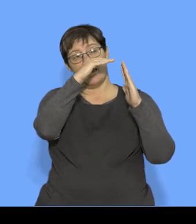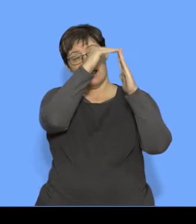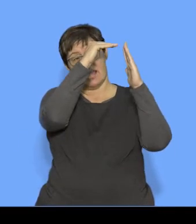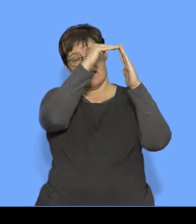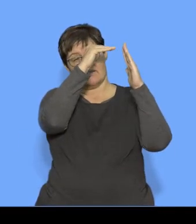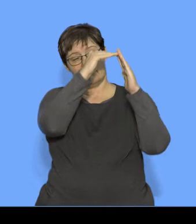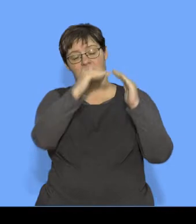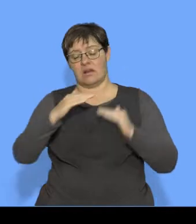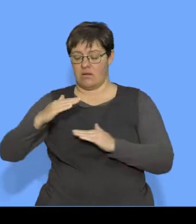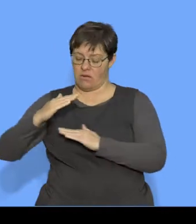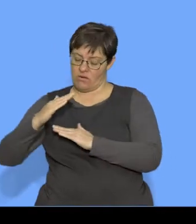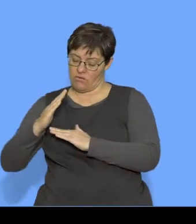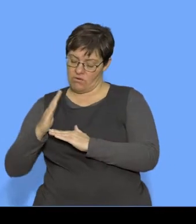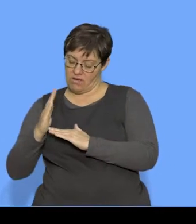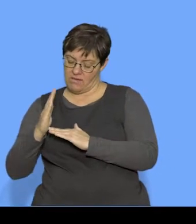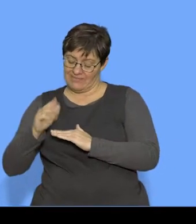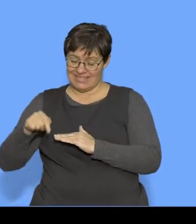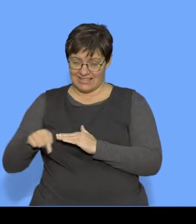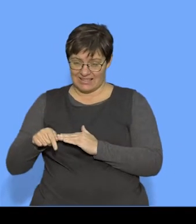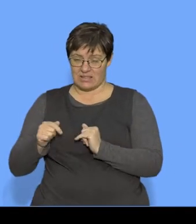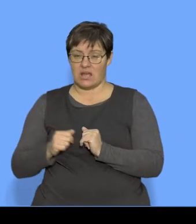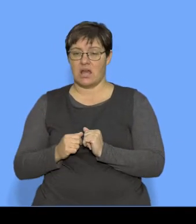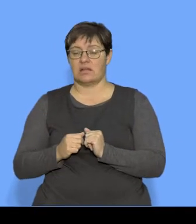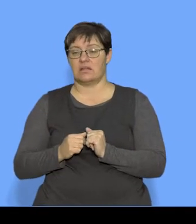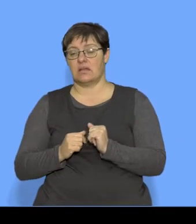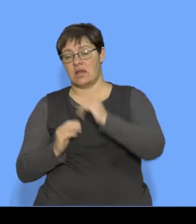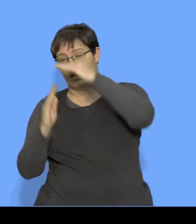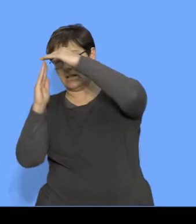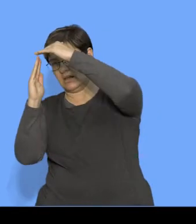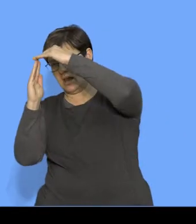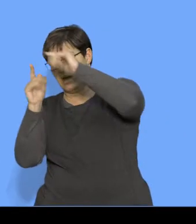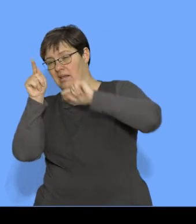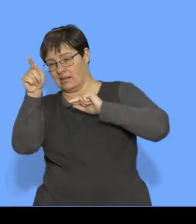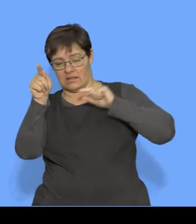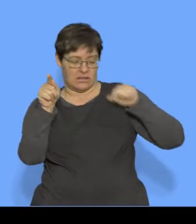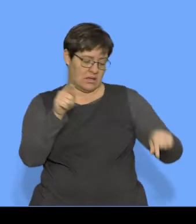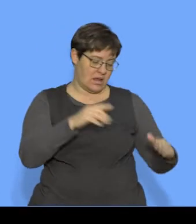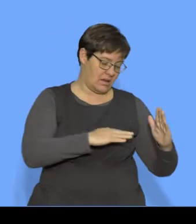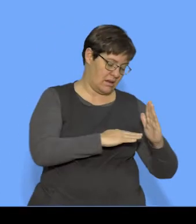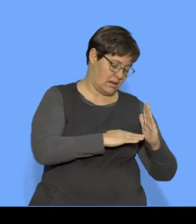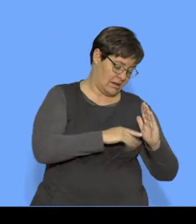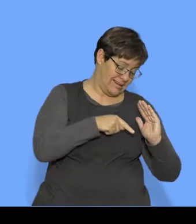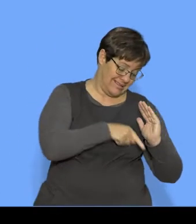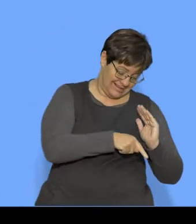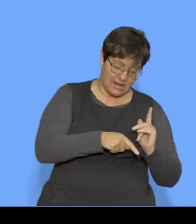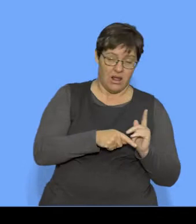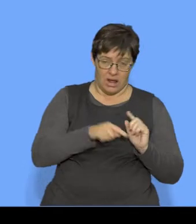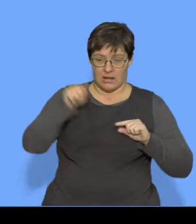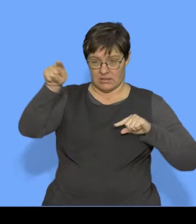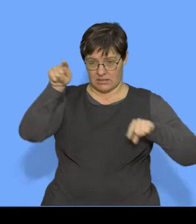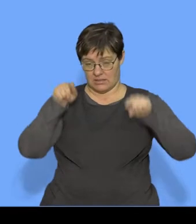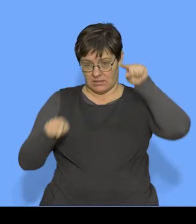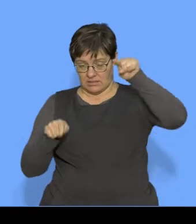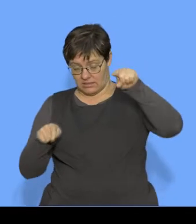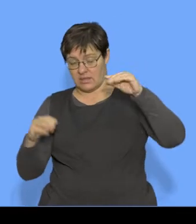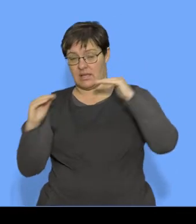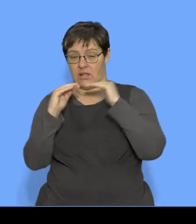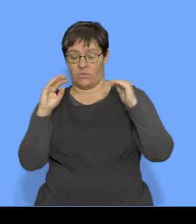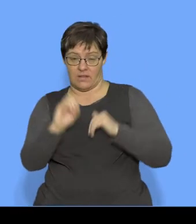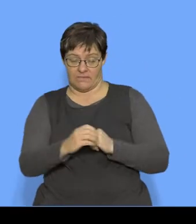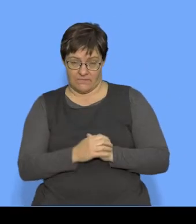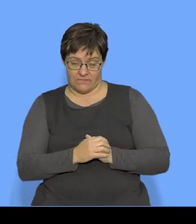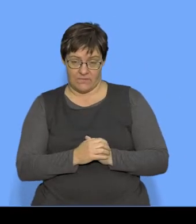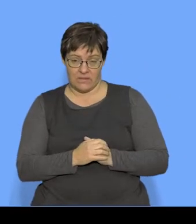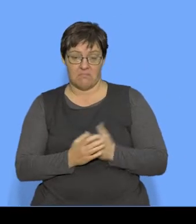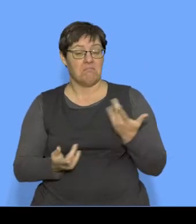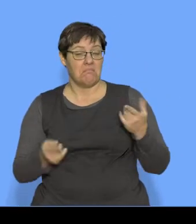right corner there, and the one by the top right corner and bottom left corner there. You can then try and prove those to be